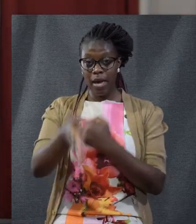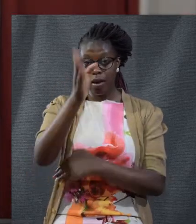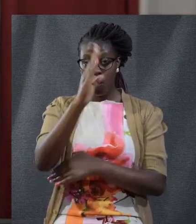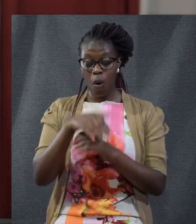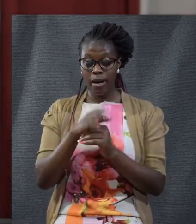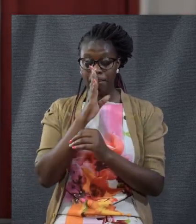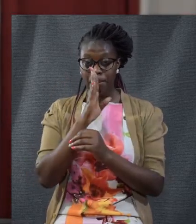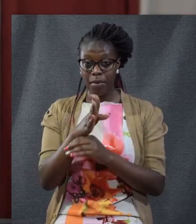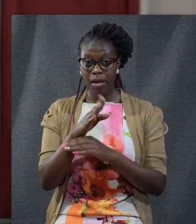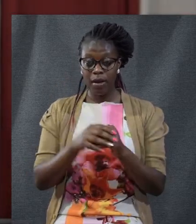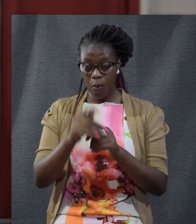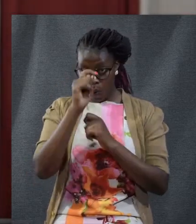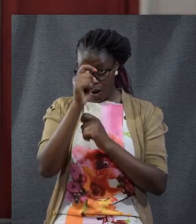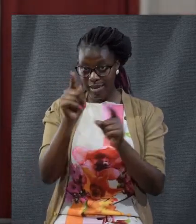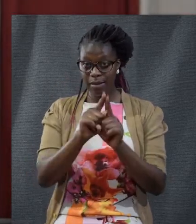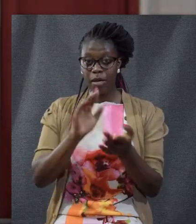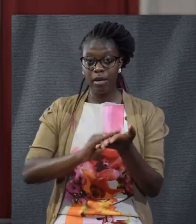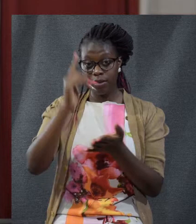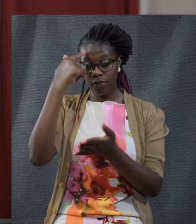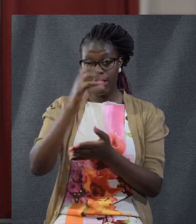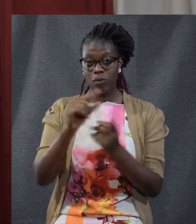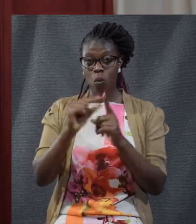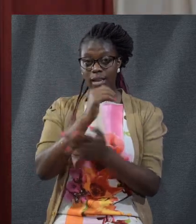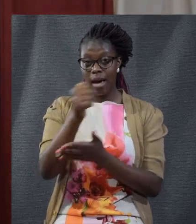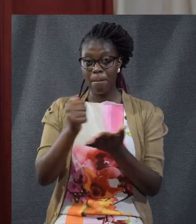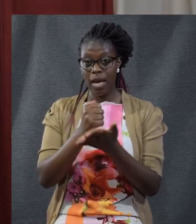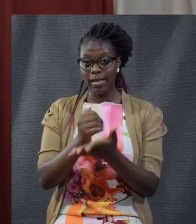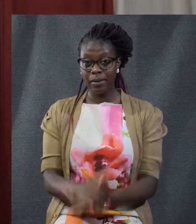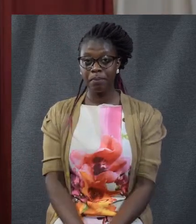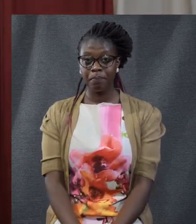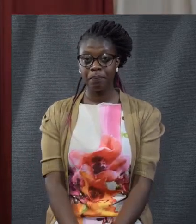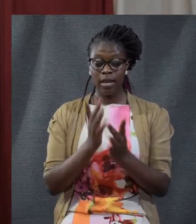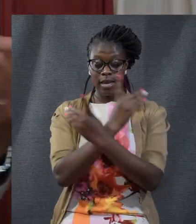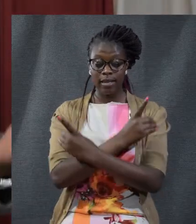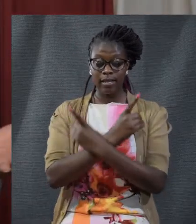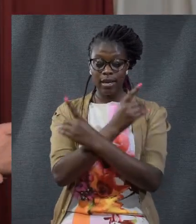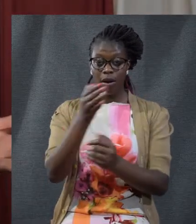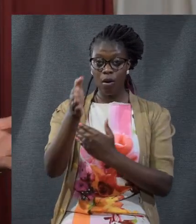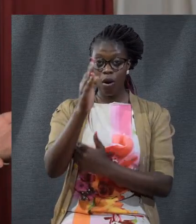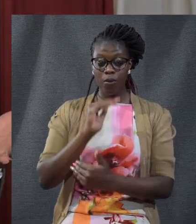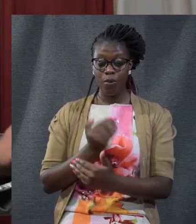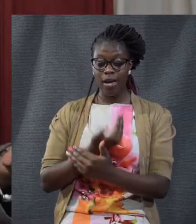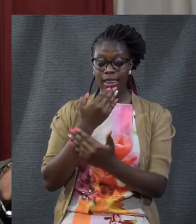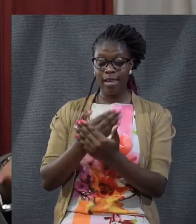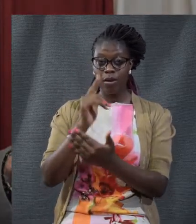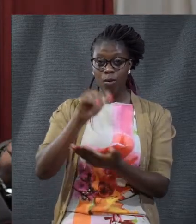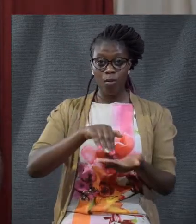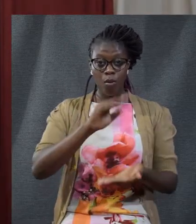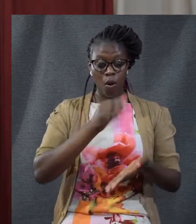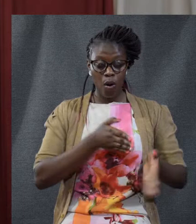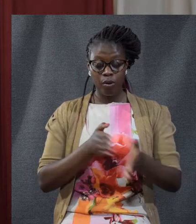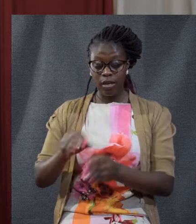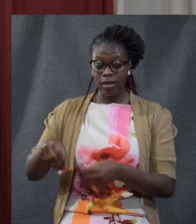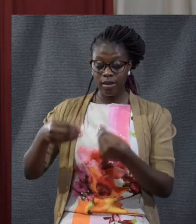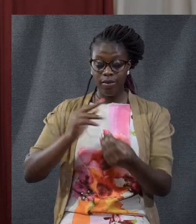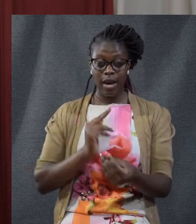be honored and praised for his word. Amen. Let us pray. Dear God, our loving Father, we thank you so much for this